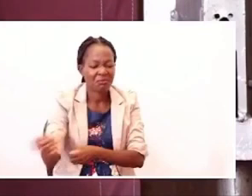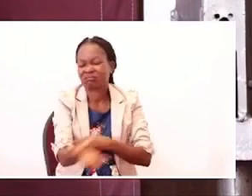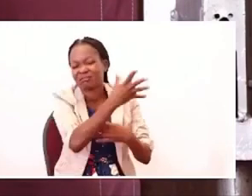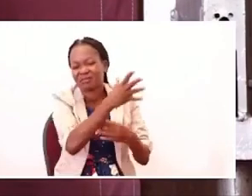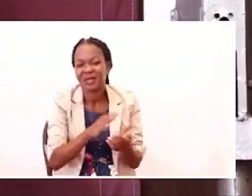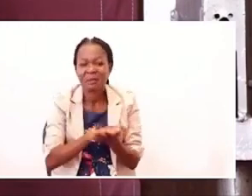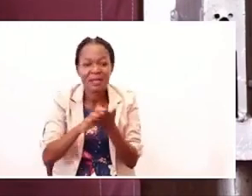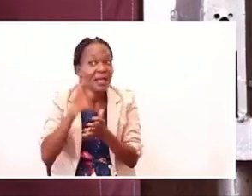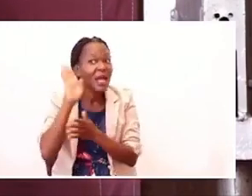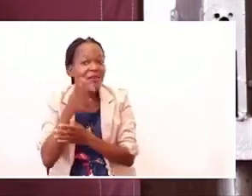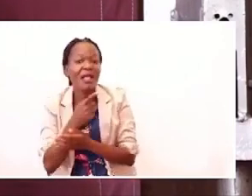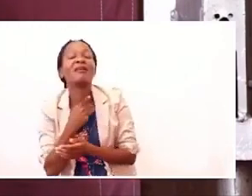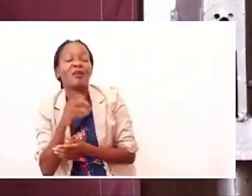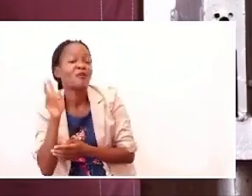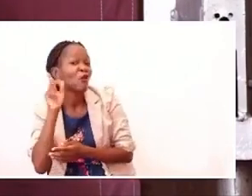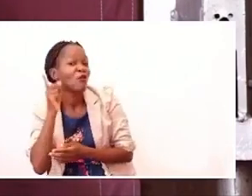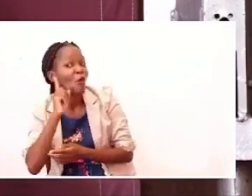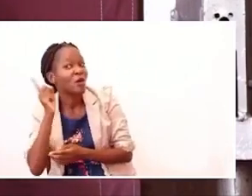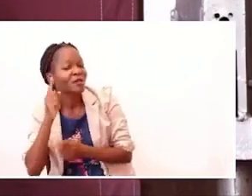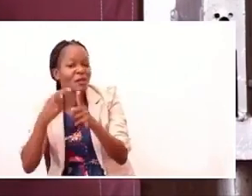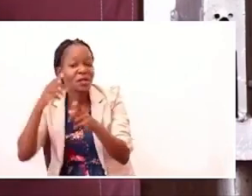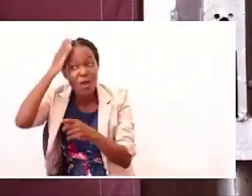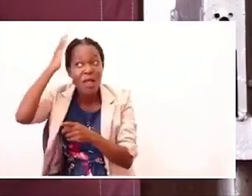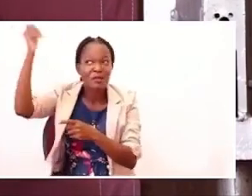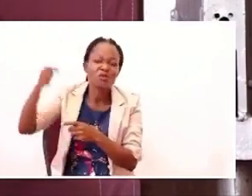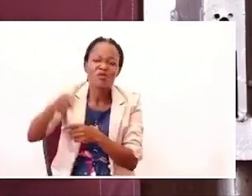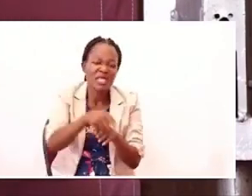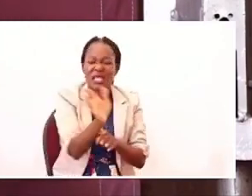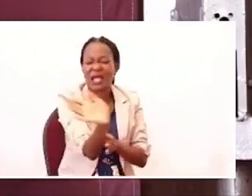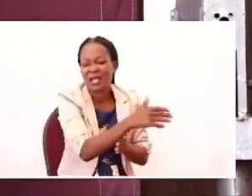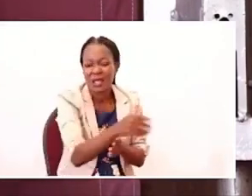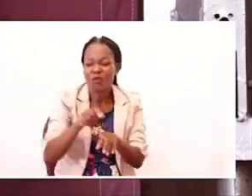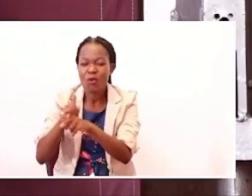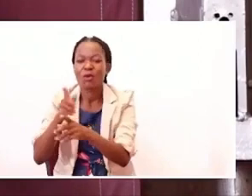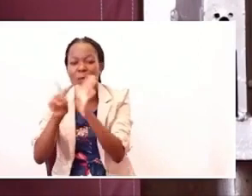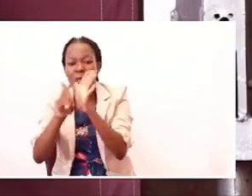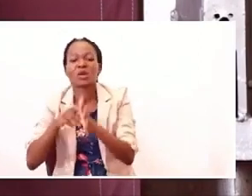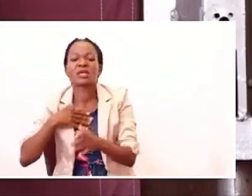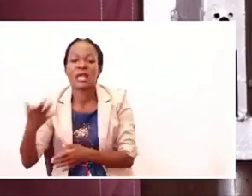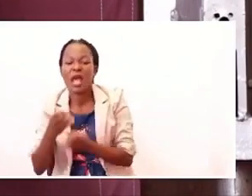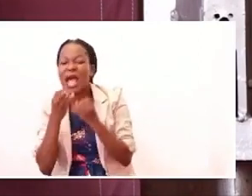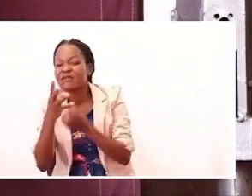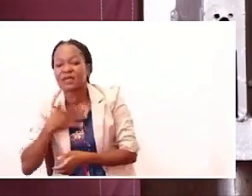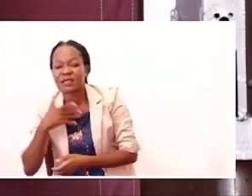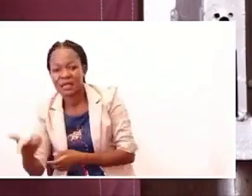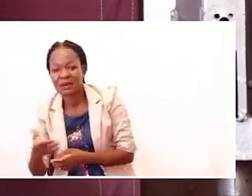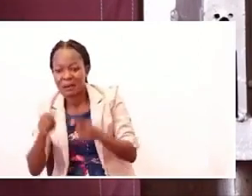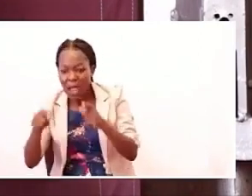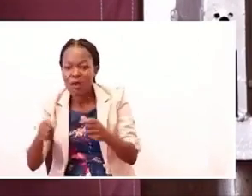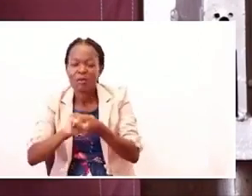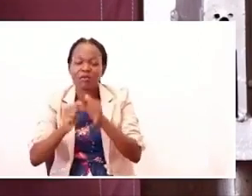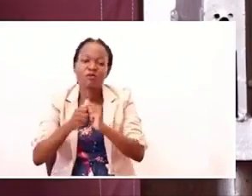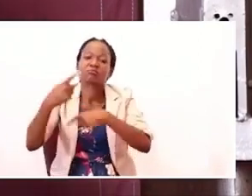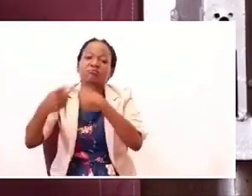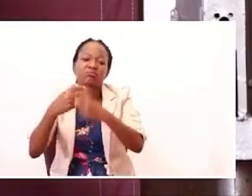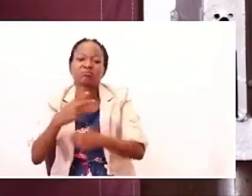sweeter, when in fact it was bitter, and that bitterness finds ourselves in a situation where it